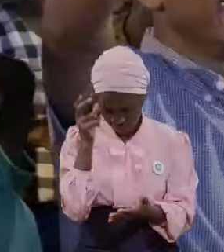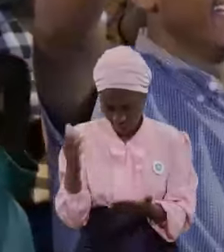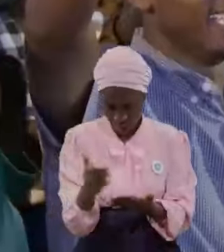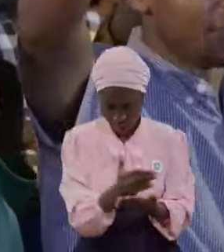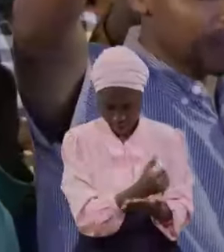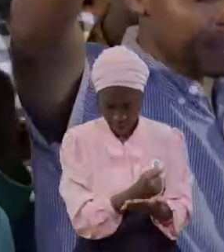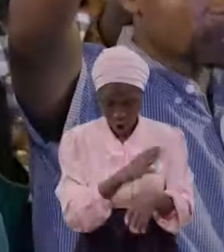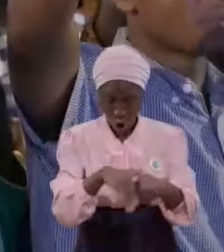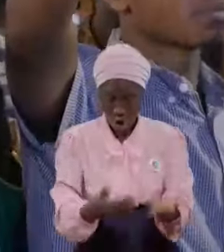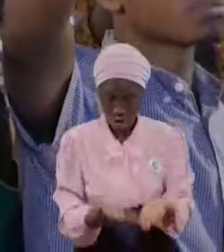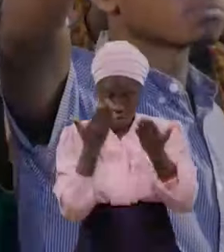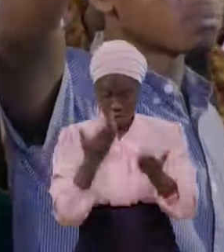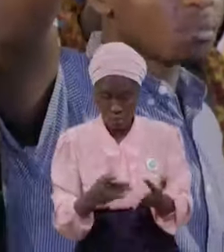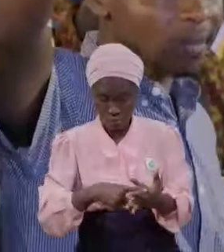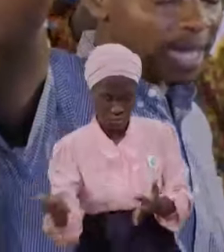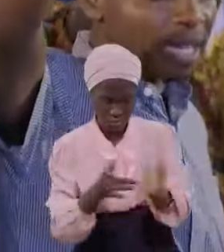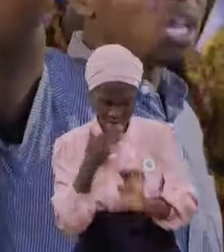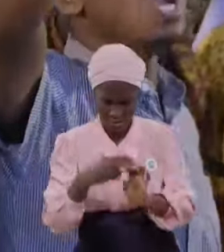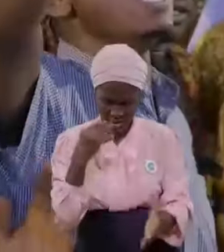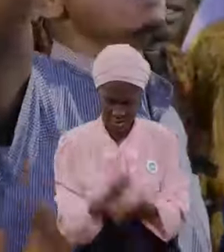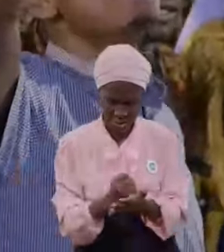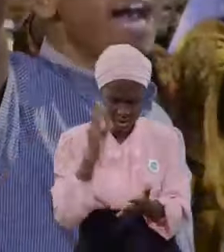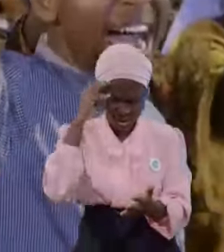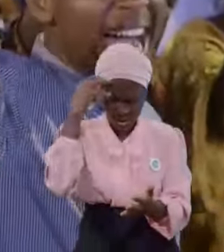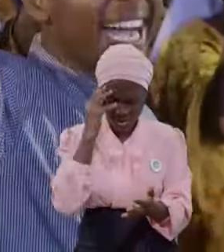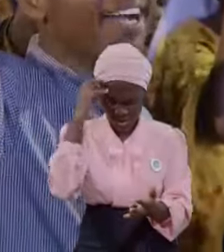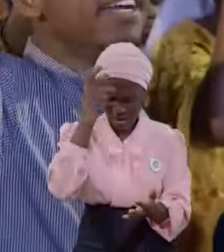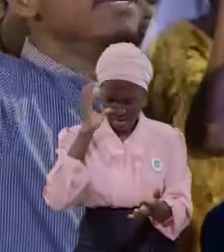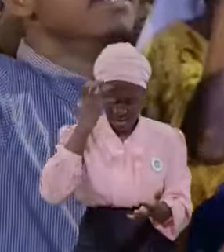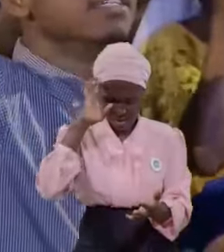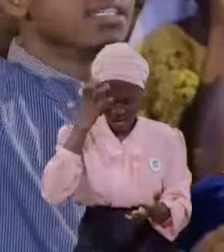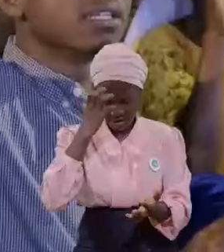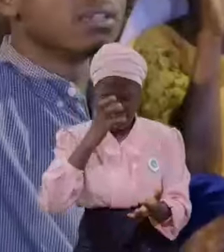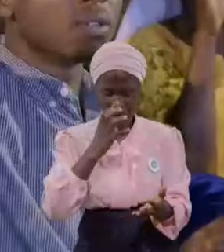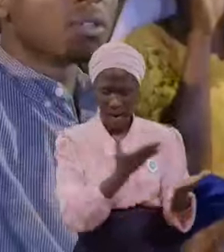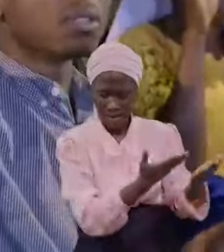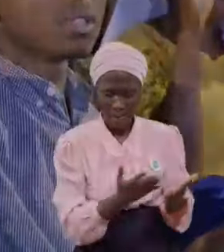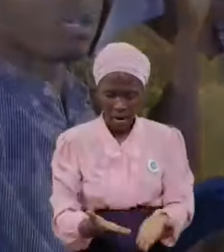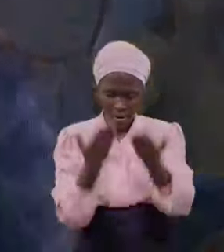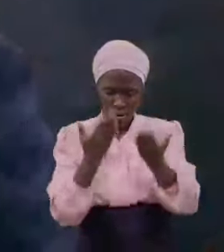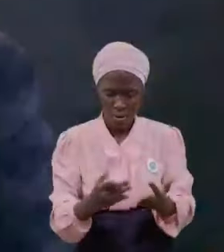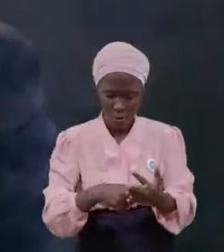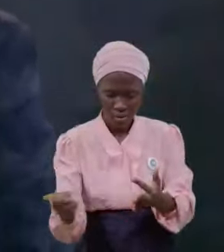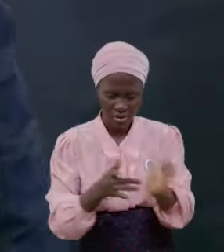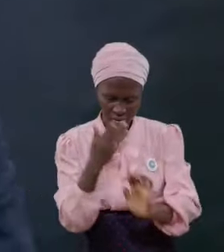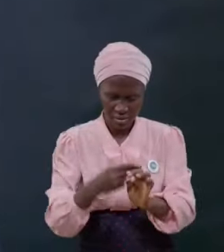Insanity, pack your load and go. Madness, pack your load and go.